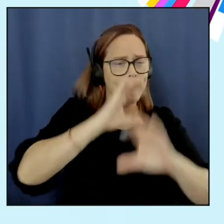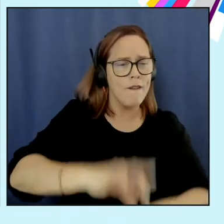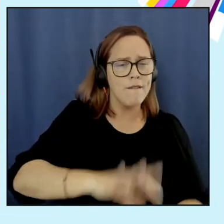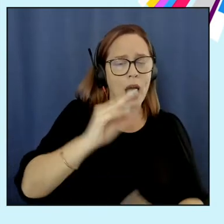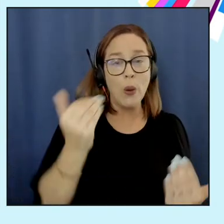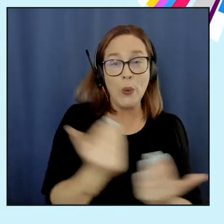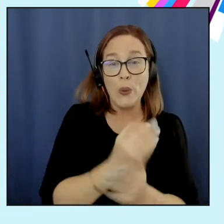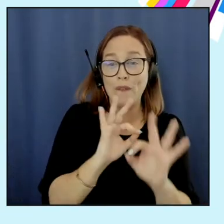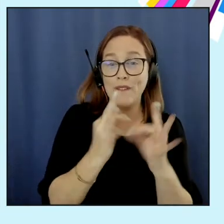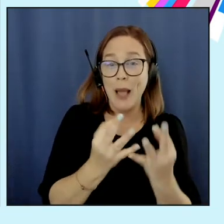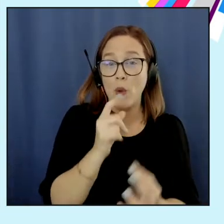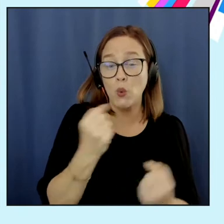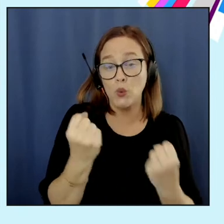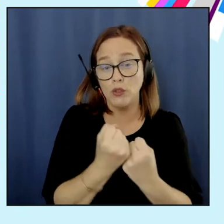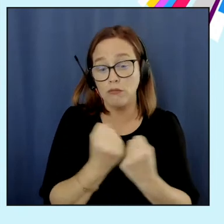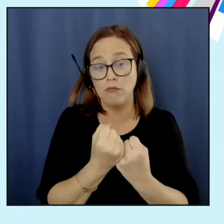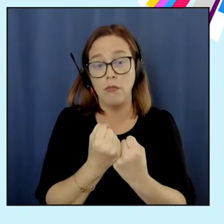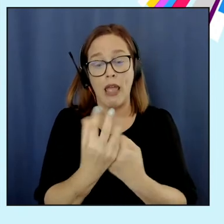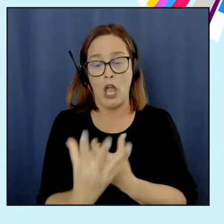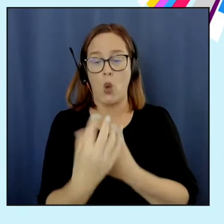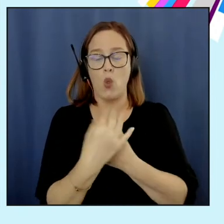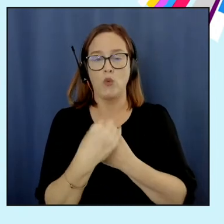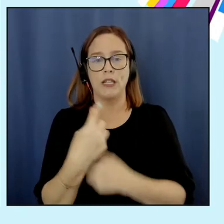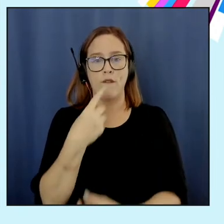inclusive of who we are inside. Pia?